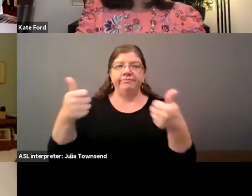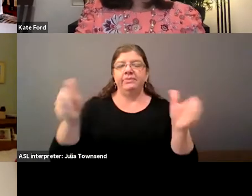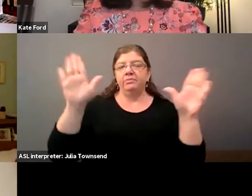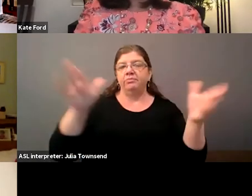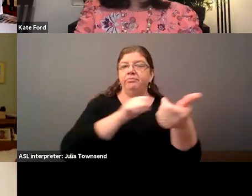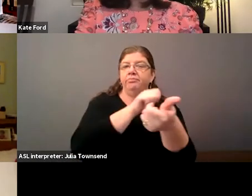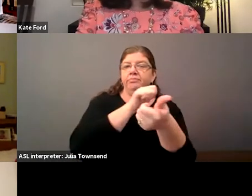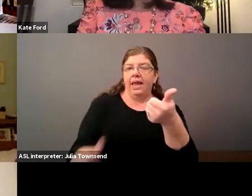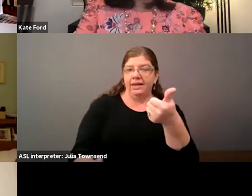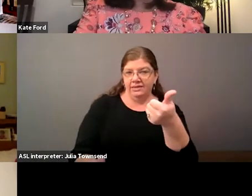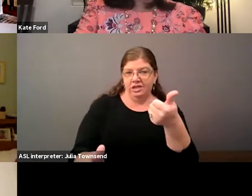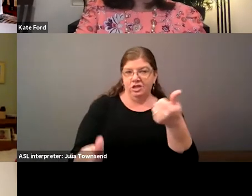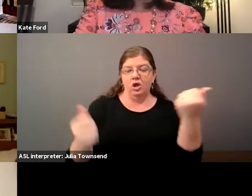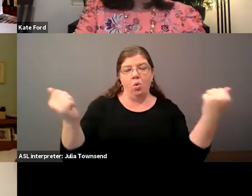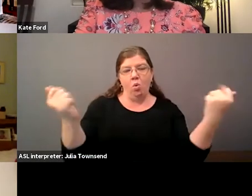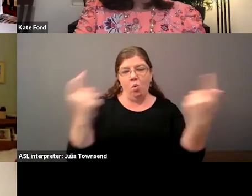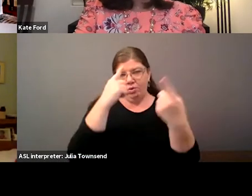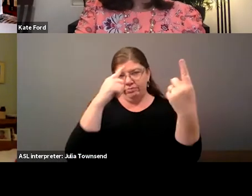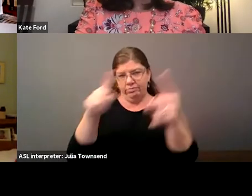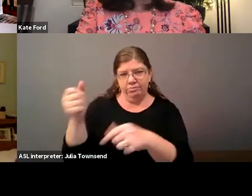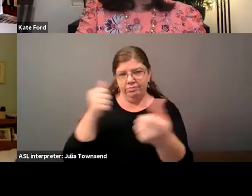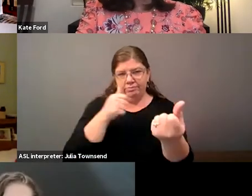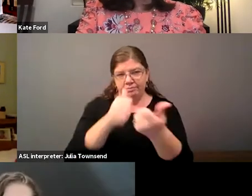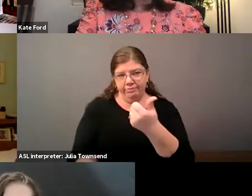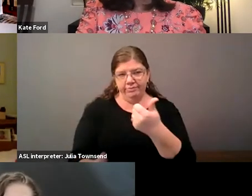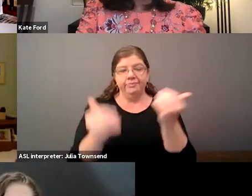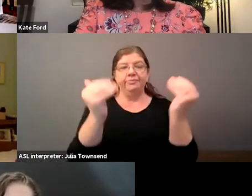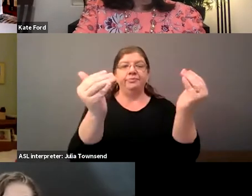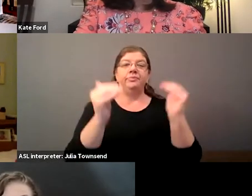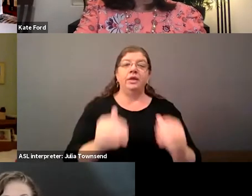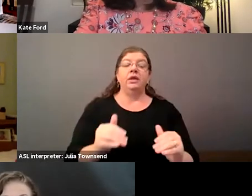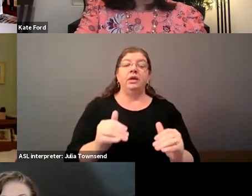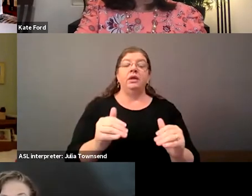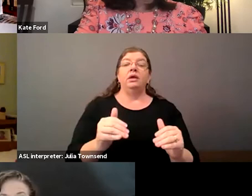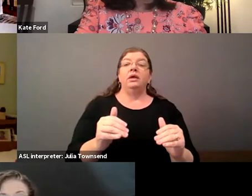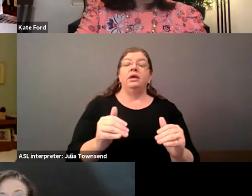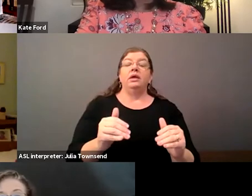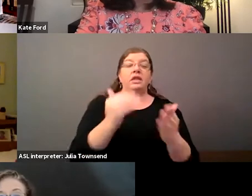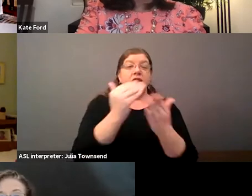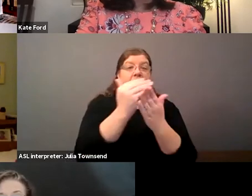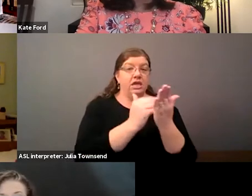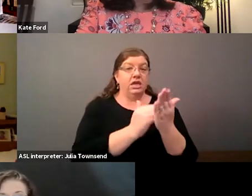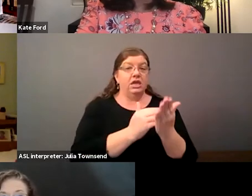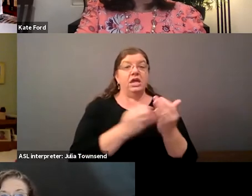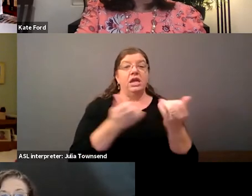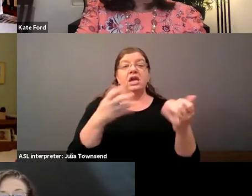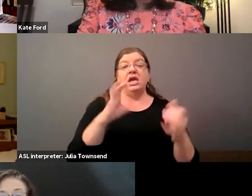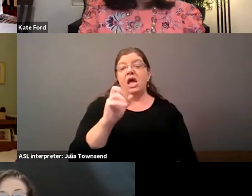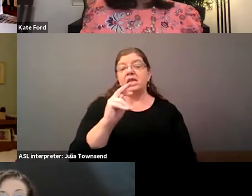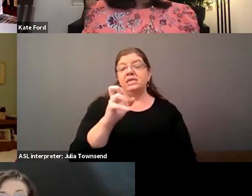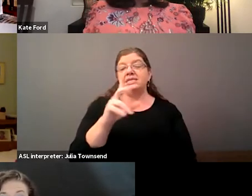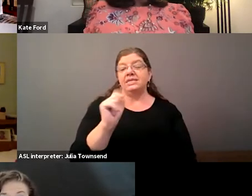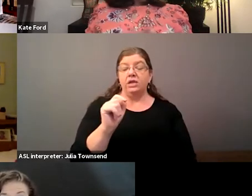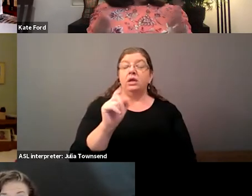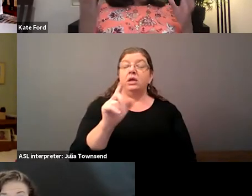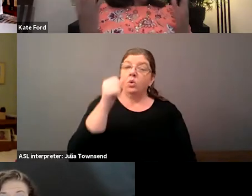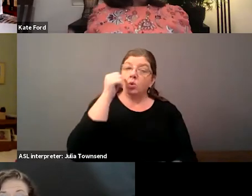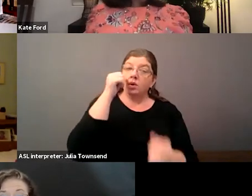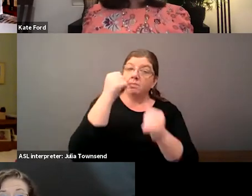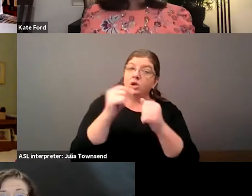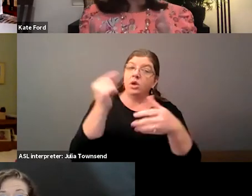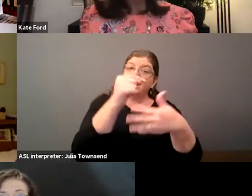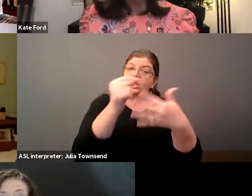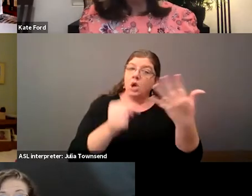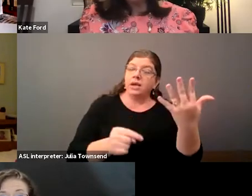passes unanimously let's go on to the consent agenda and as a reminder to the public these are